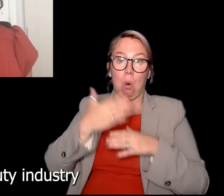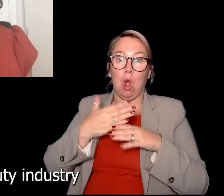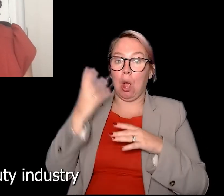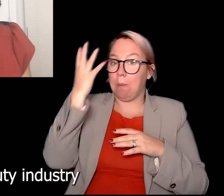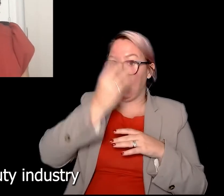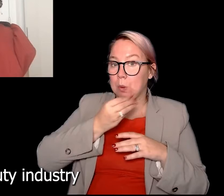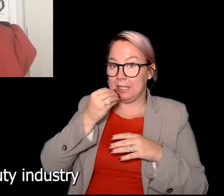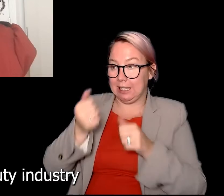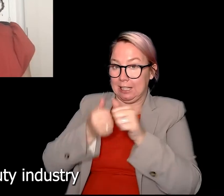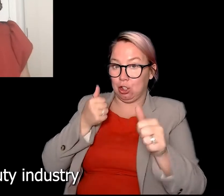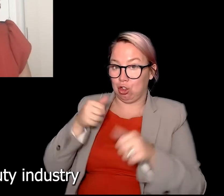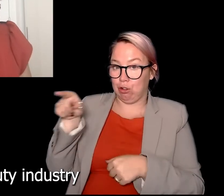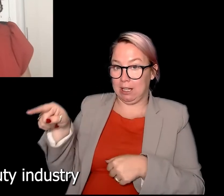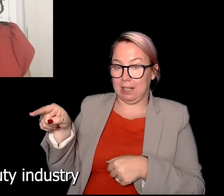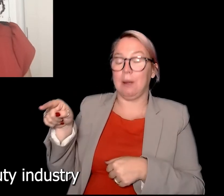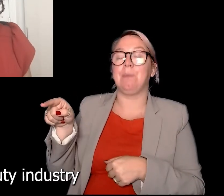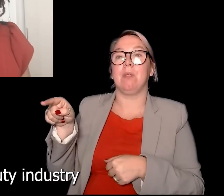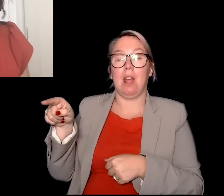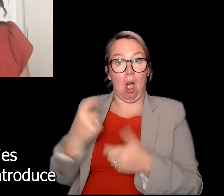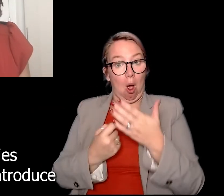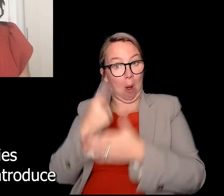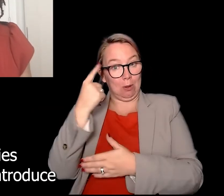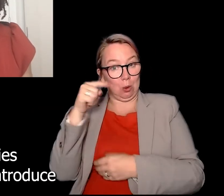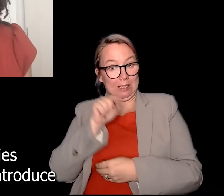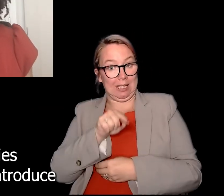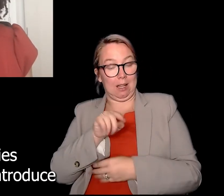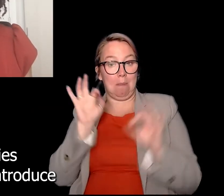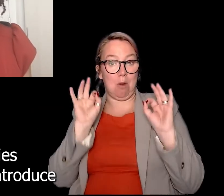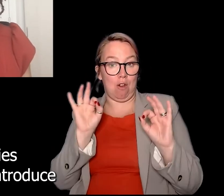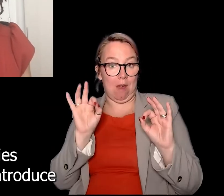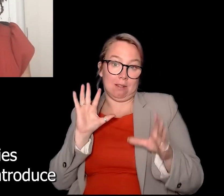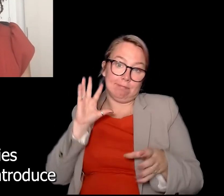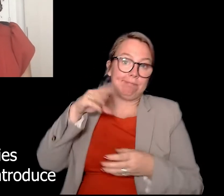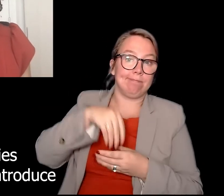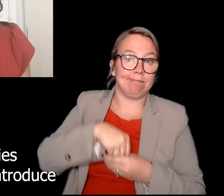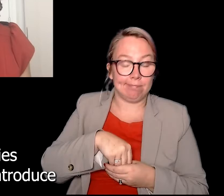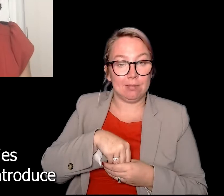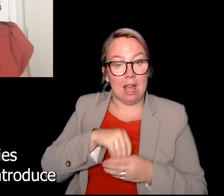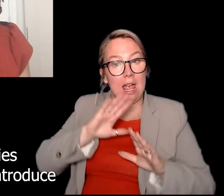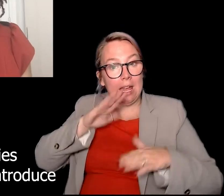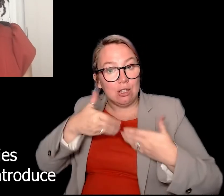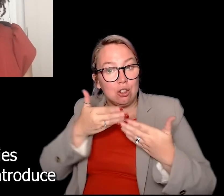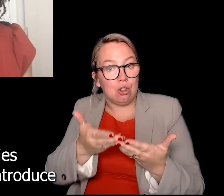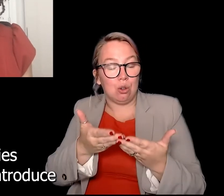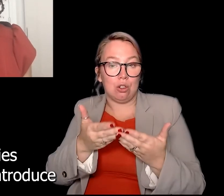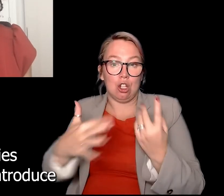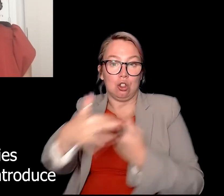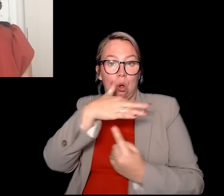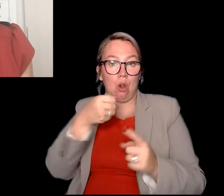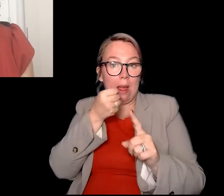that I felt, you know, when I was working in the beauty industry. And so I found opportunities, one, to combat that and